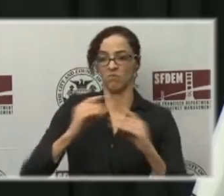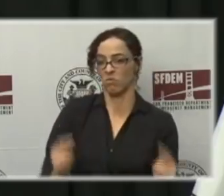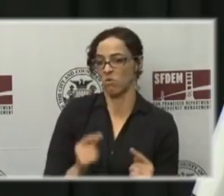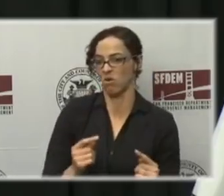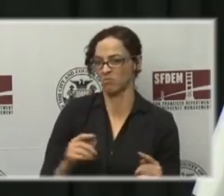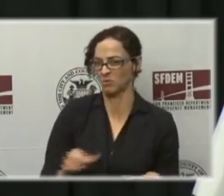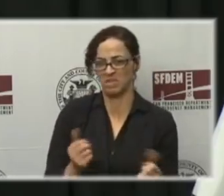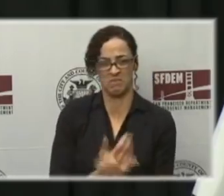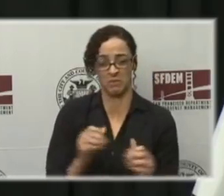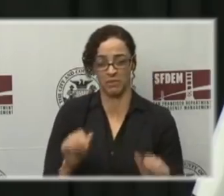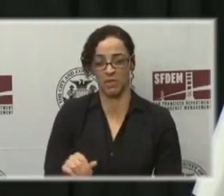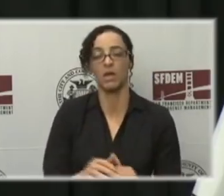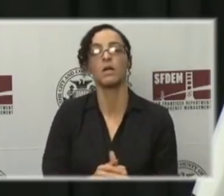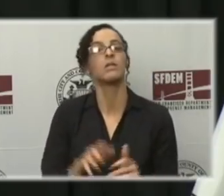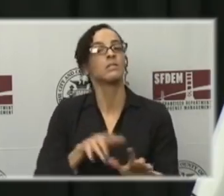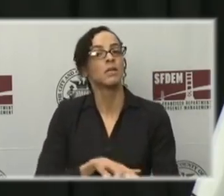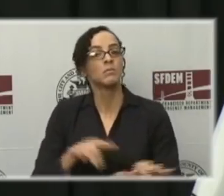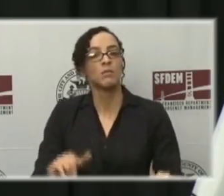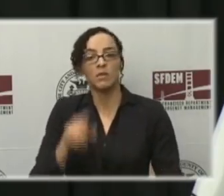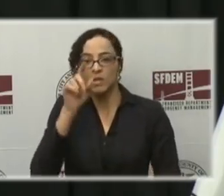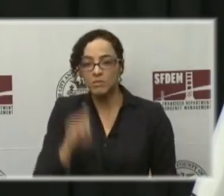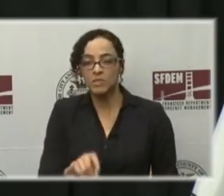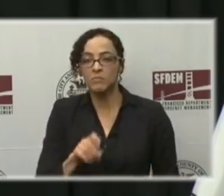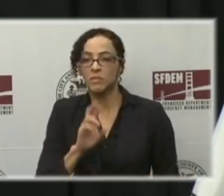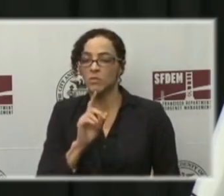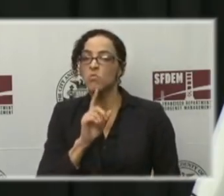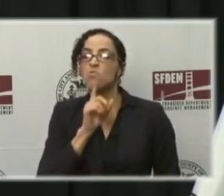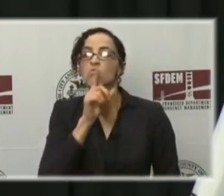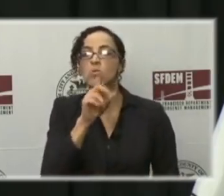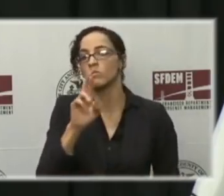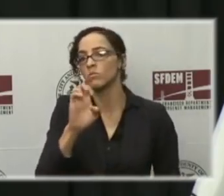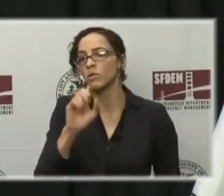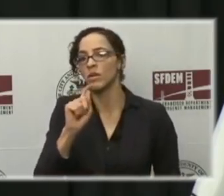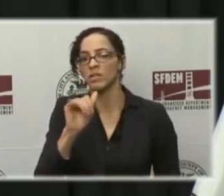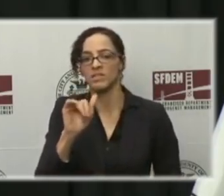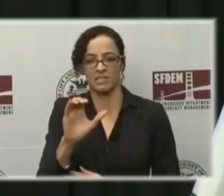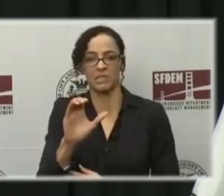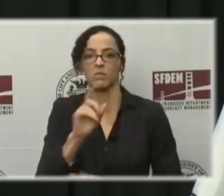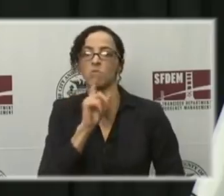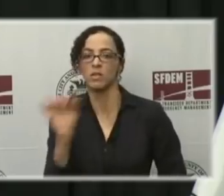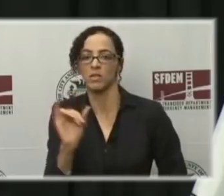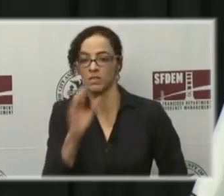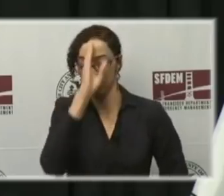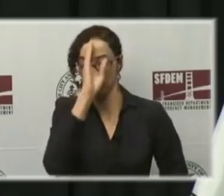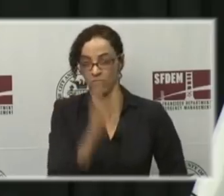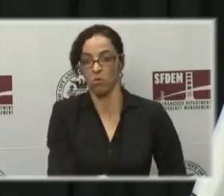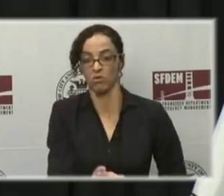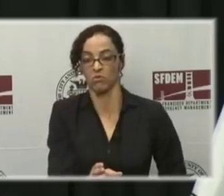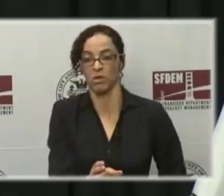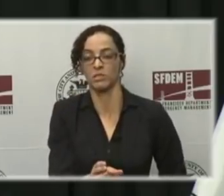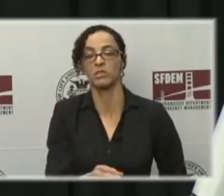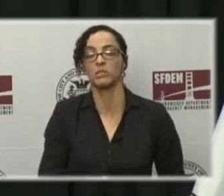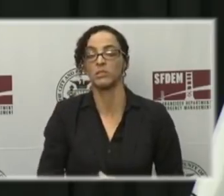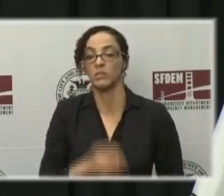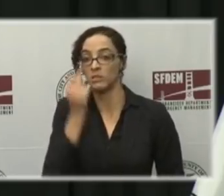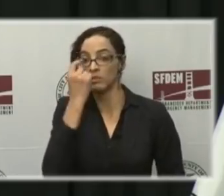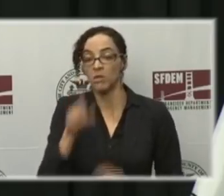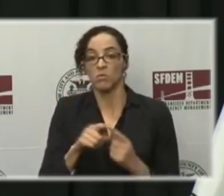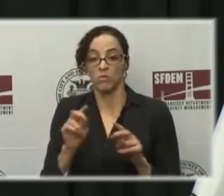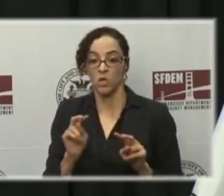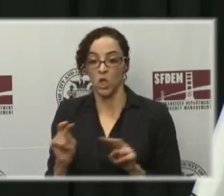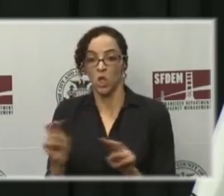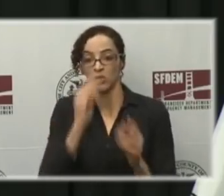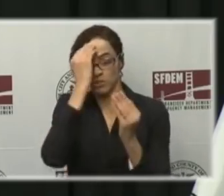to be realistic and forthright. As we look at the data and the patterns around the world and in our country,